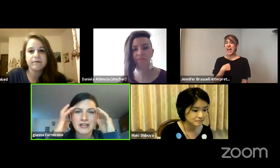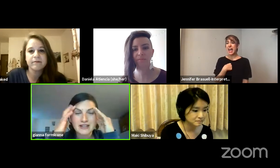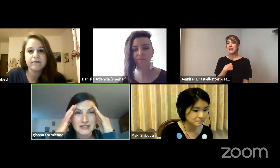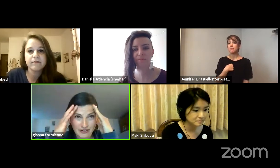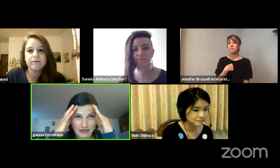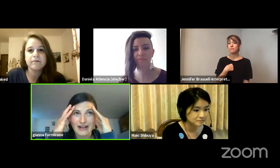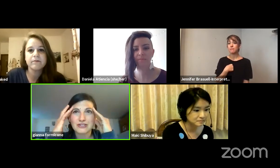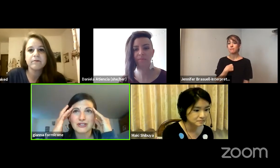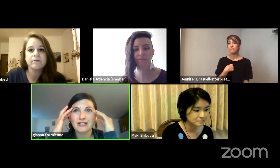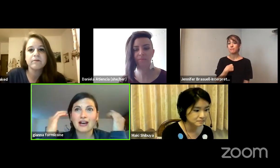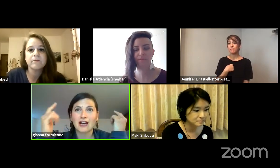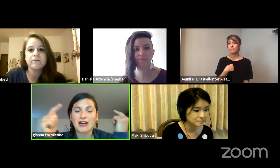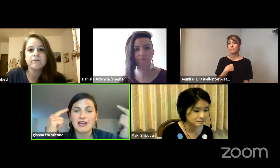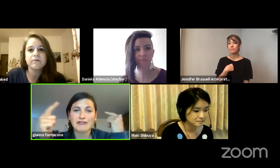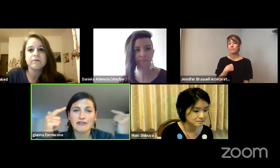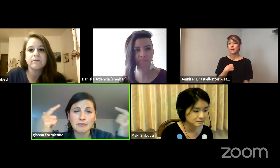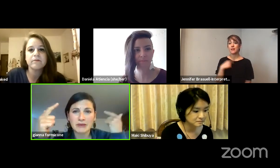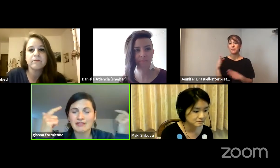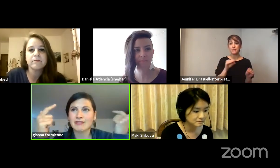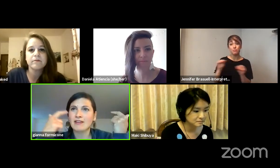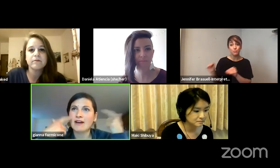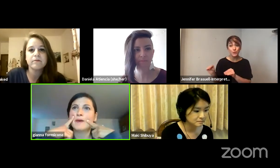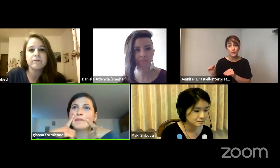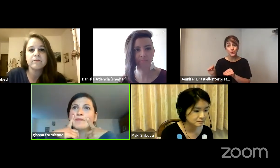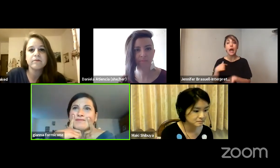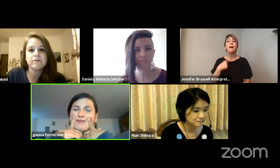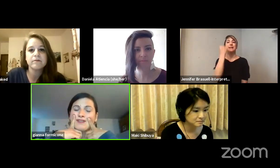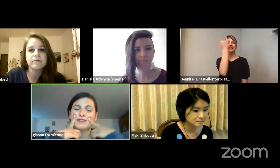Germany. So actually